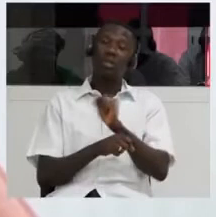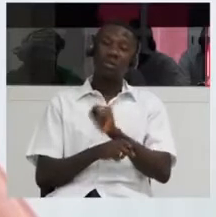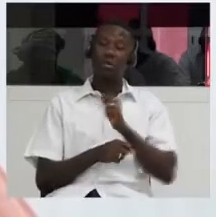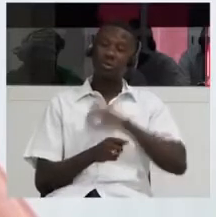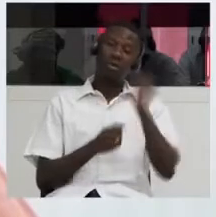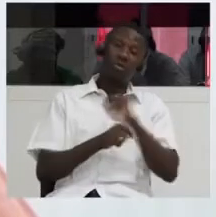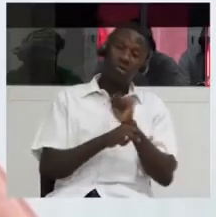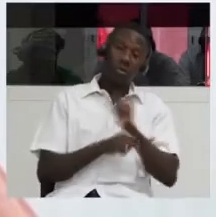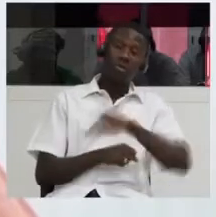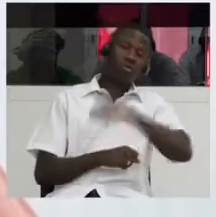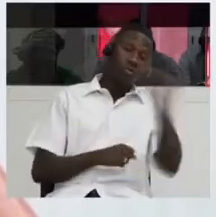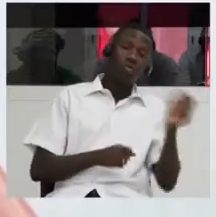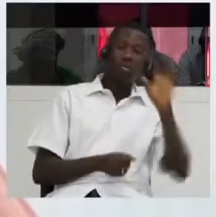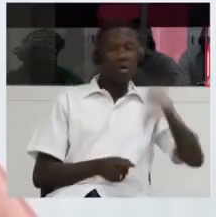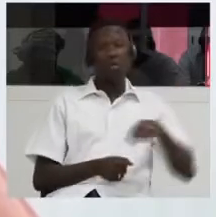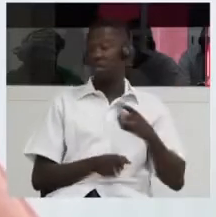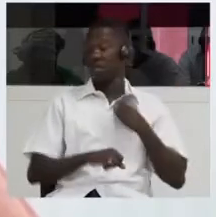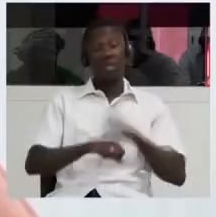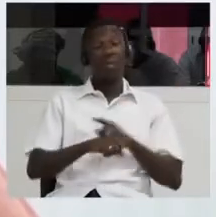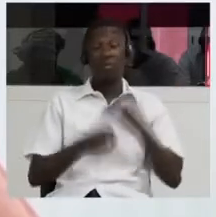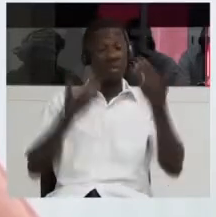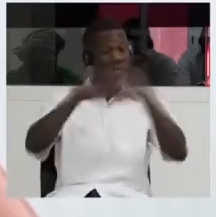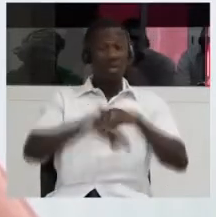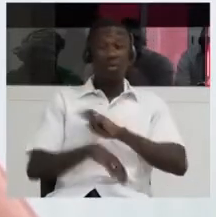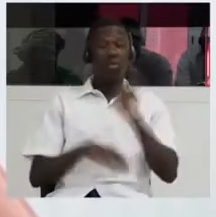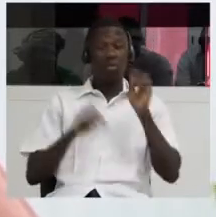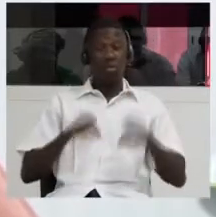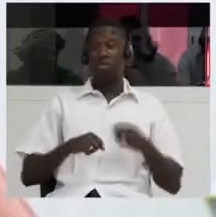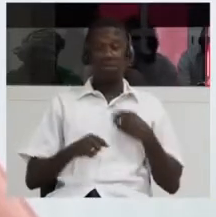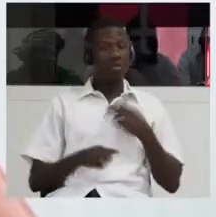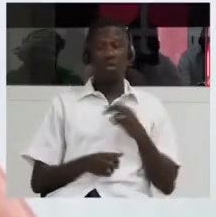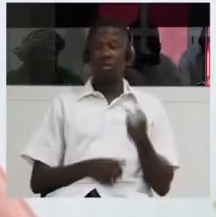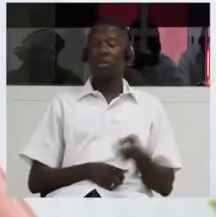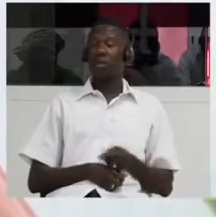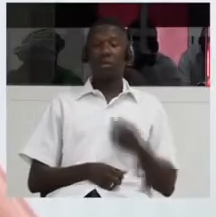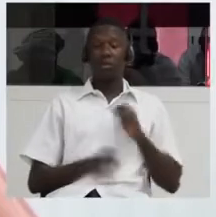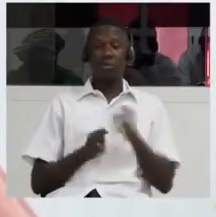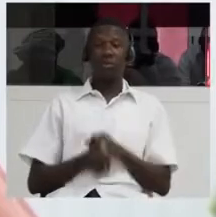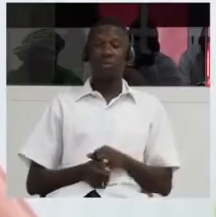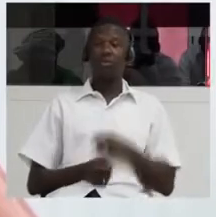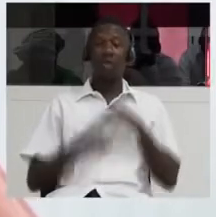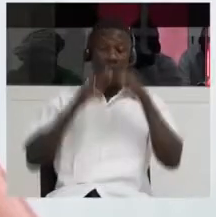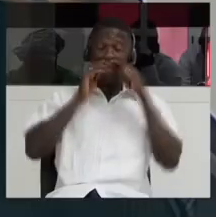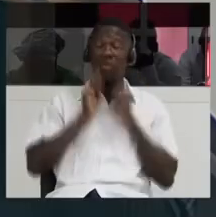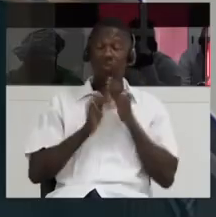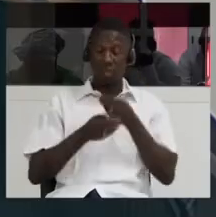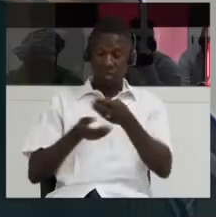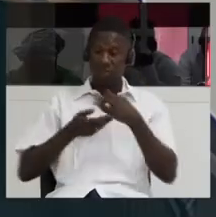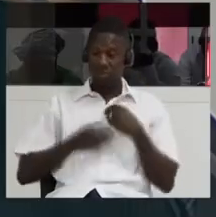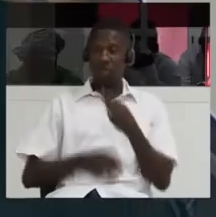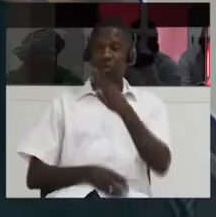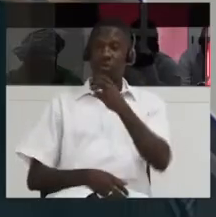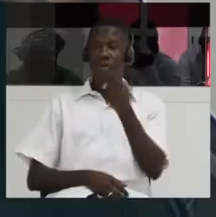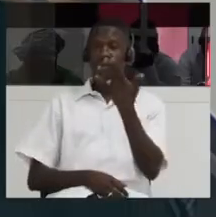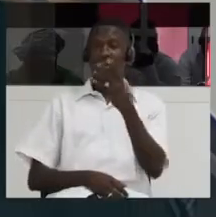make it at that time of the night. So he gave me a $25. Those days, that one